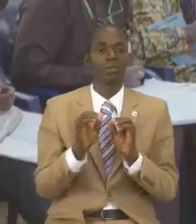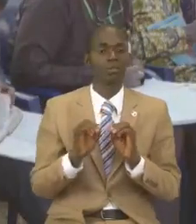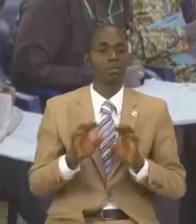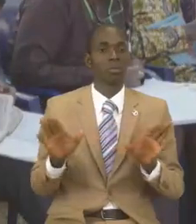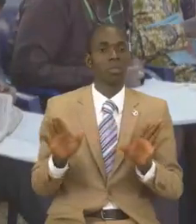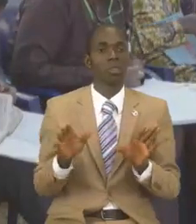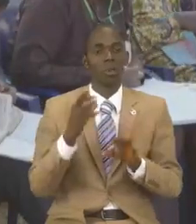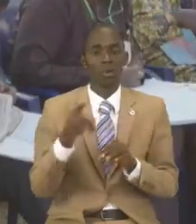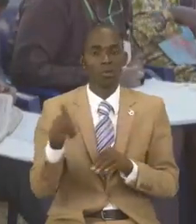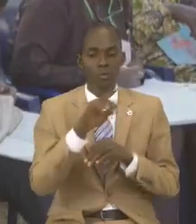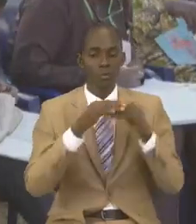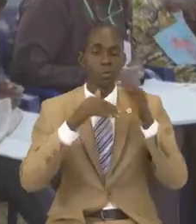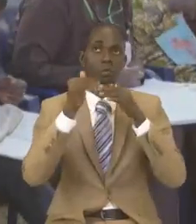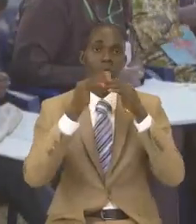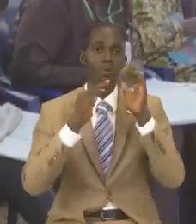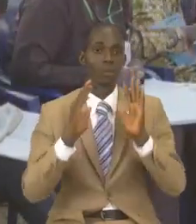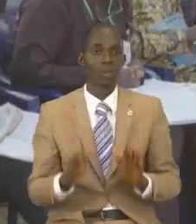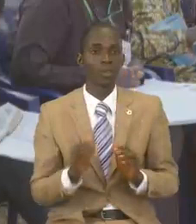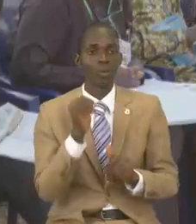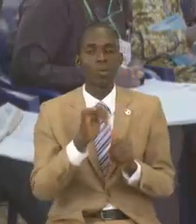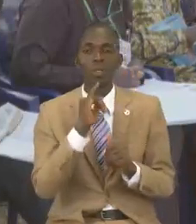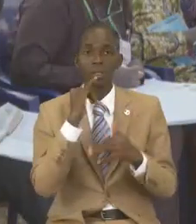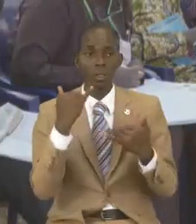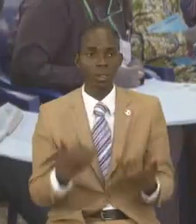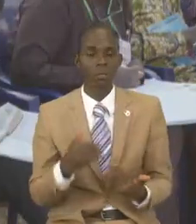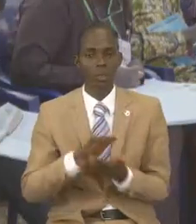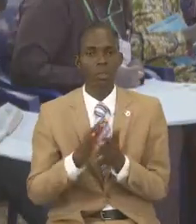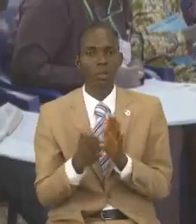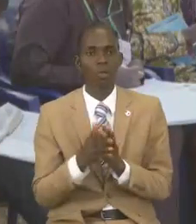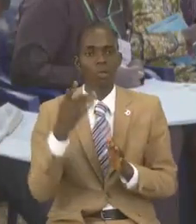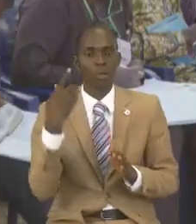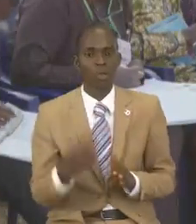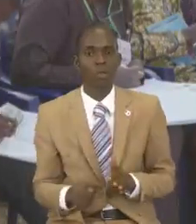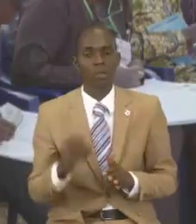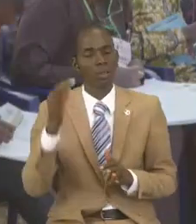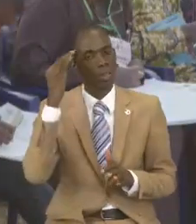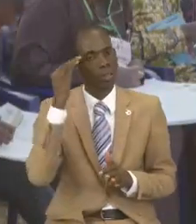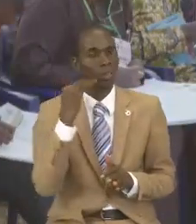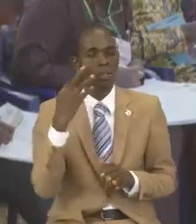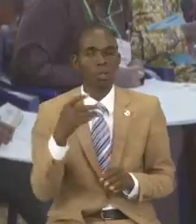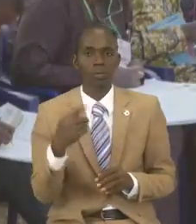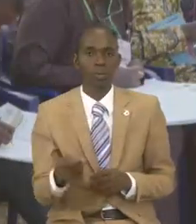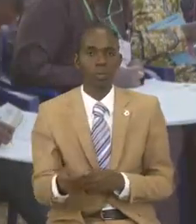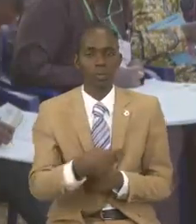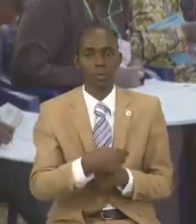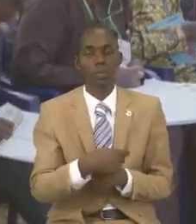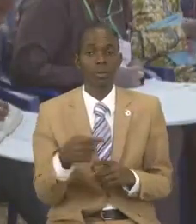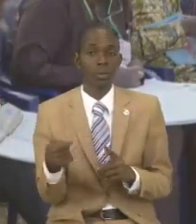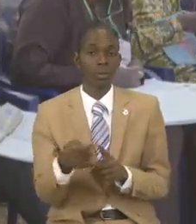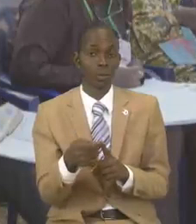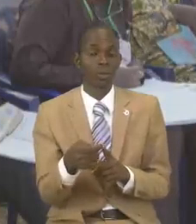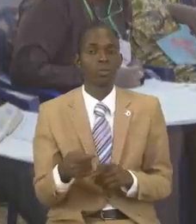is become the head of the corner. Now verse 12, the conclusion. Neither is